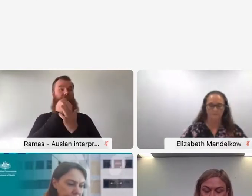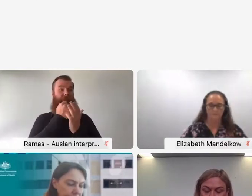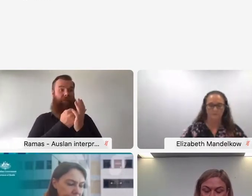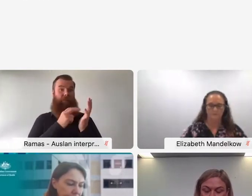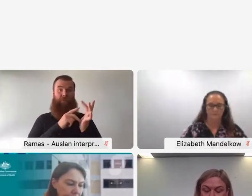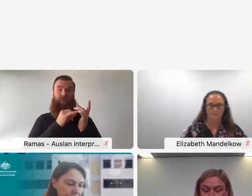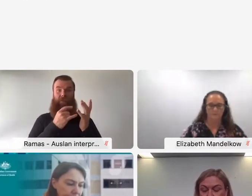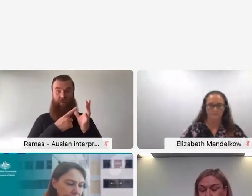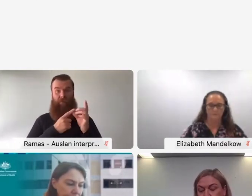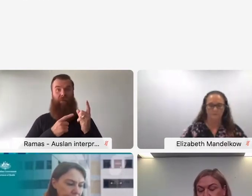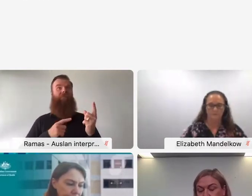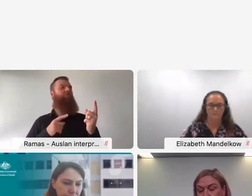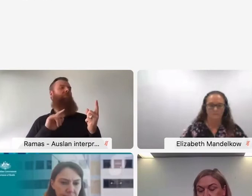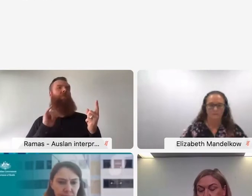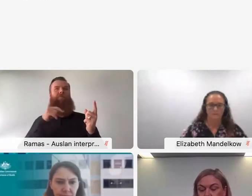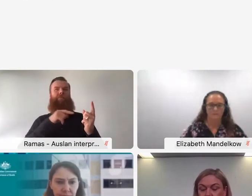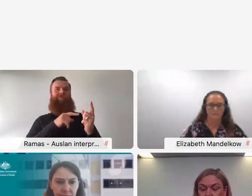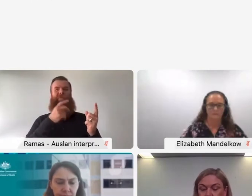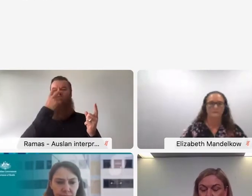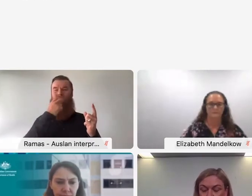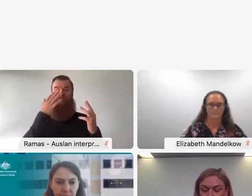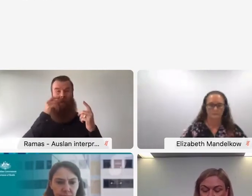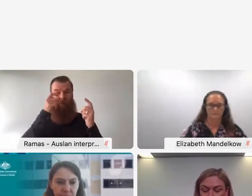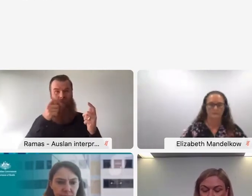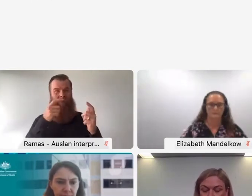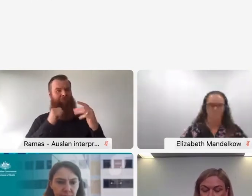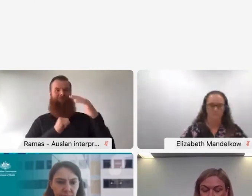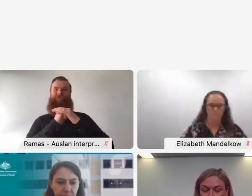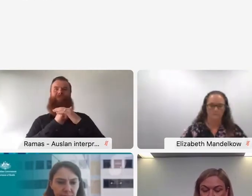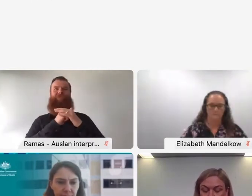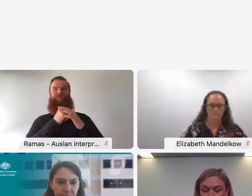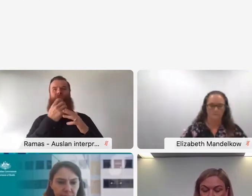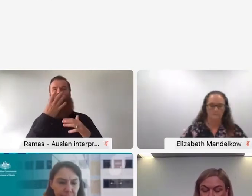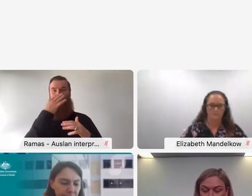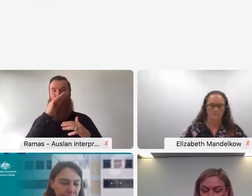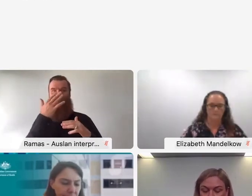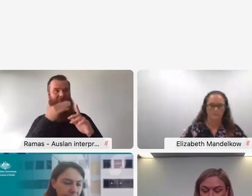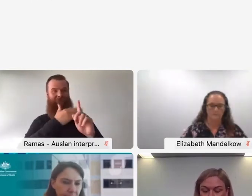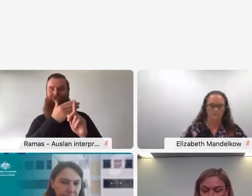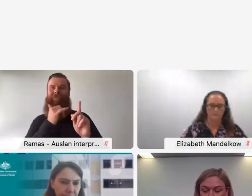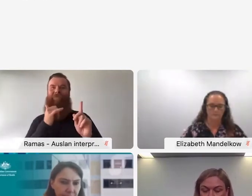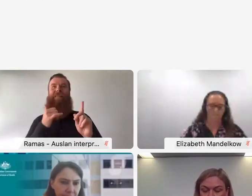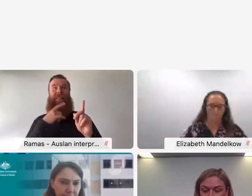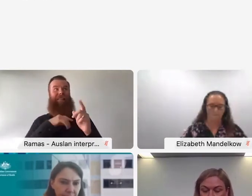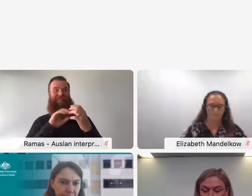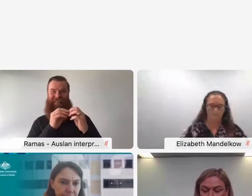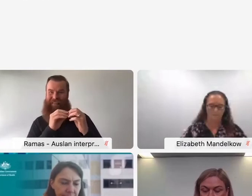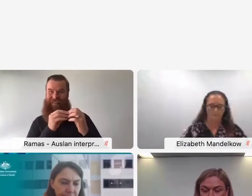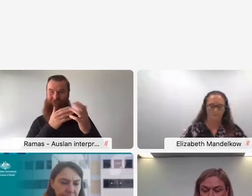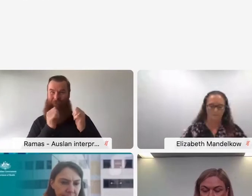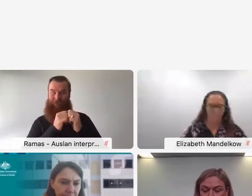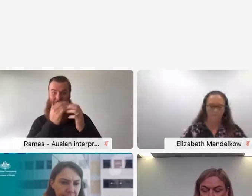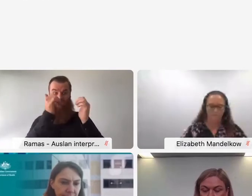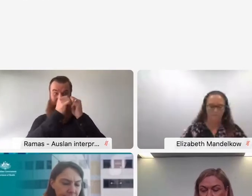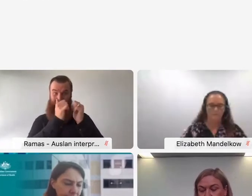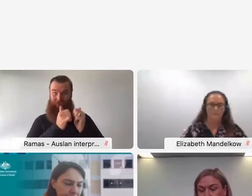may be an age limit of, say, 45, for example, one of the concessions that you may negotiate as a part of your DARMA or labour